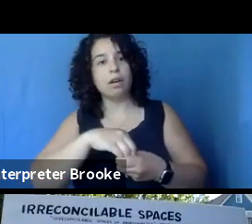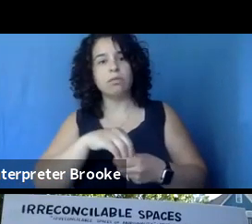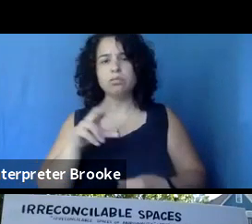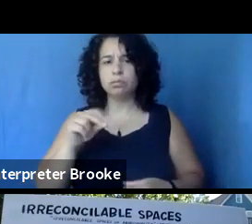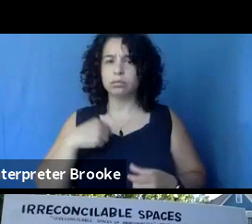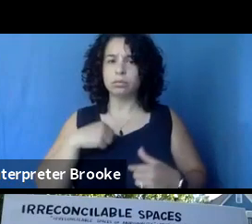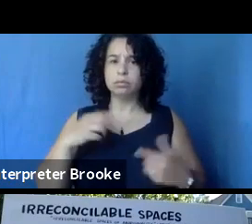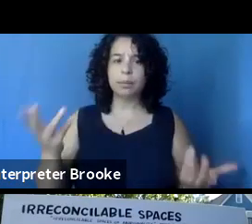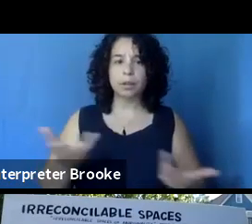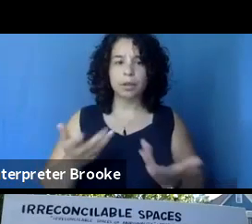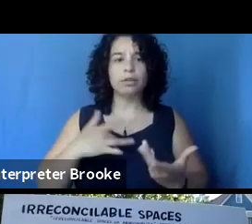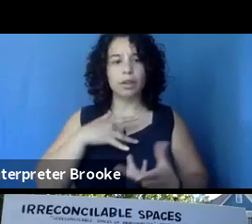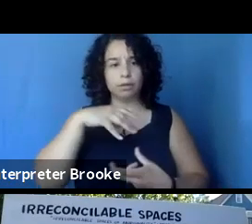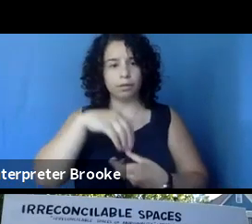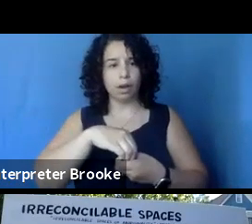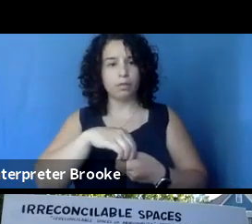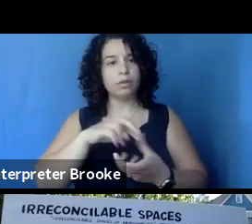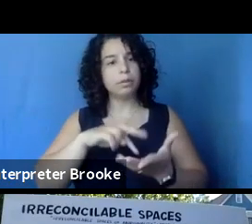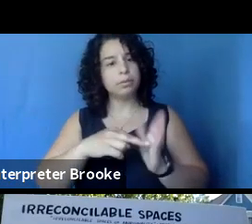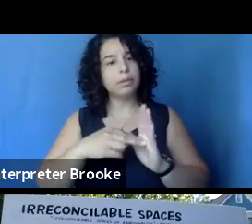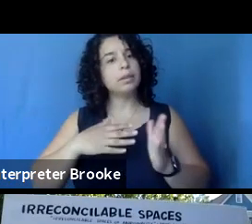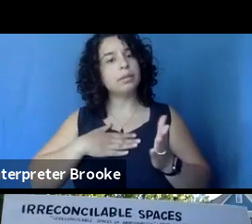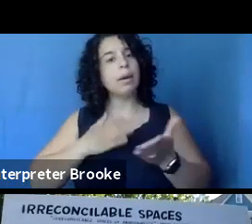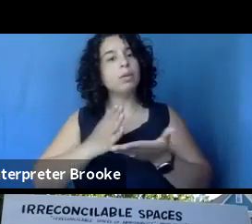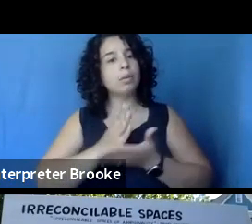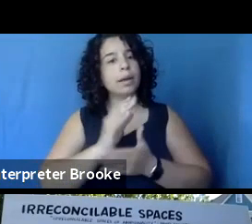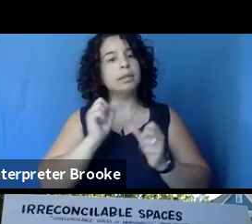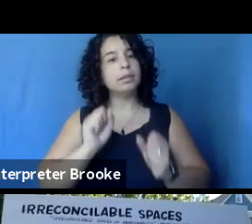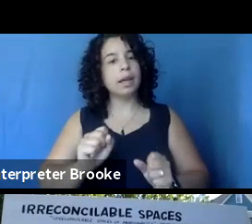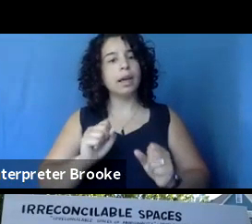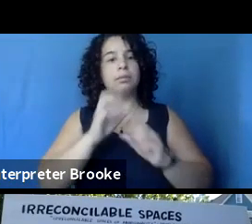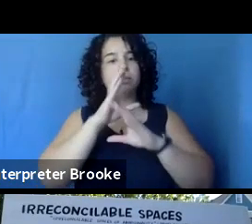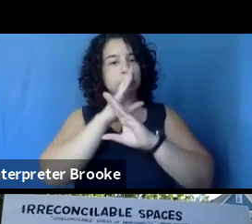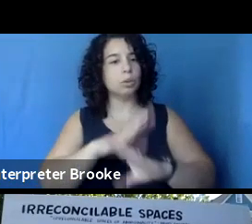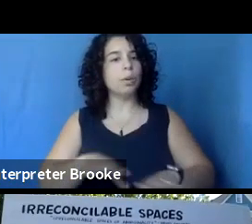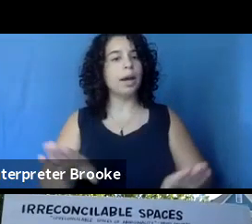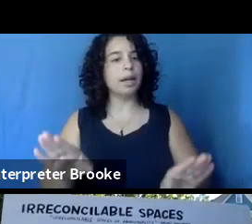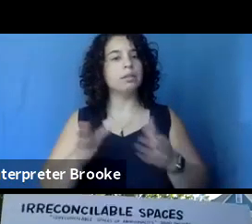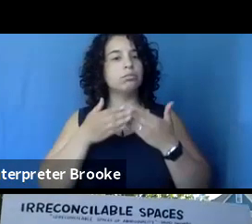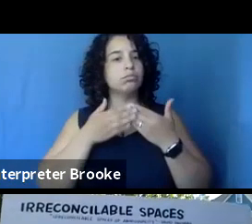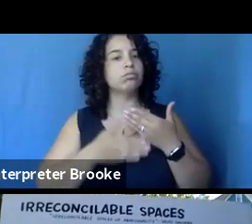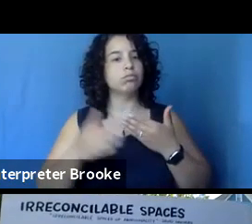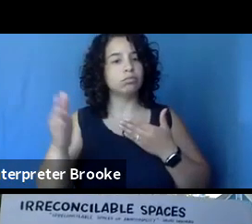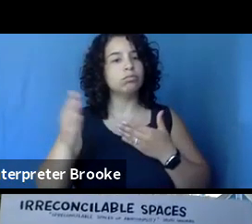I appreciate that understanding. And